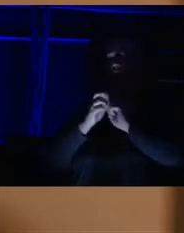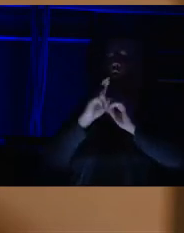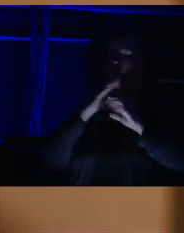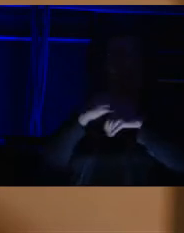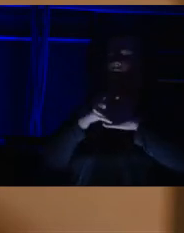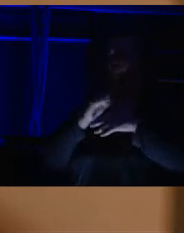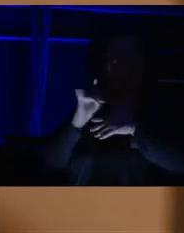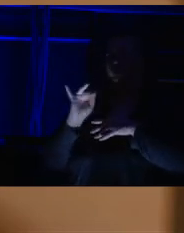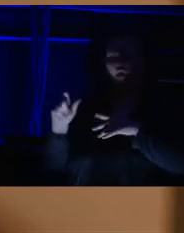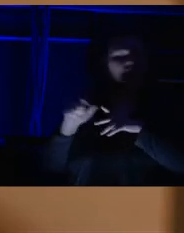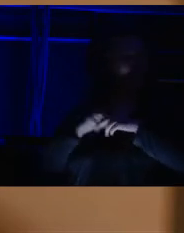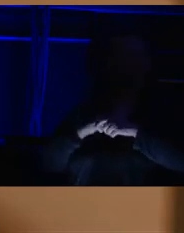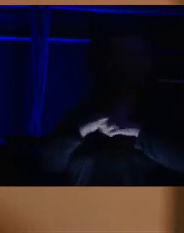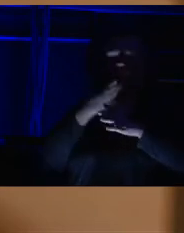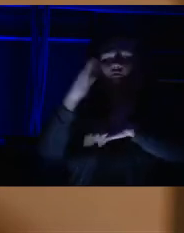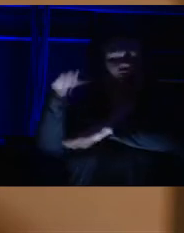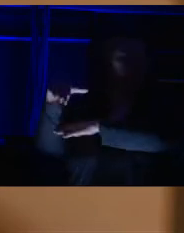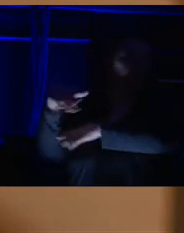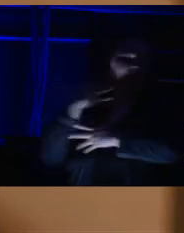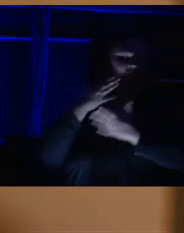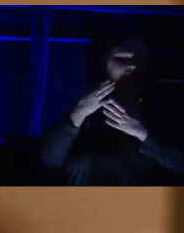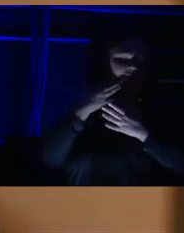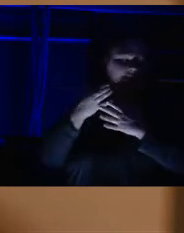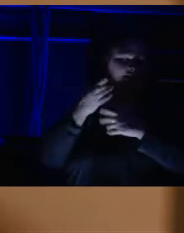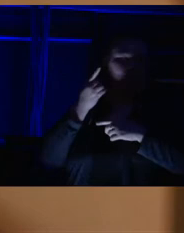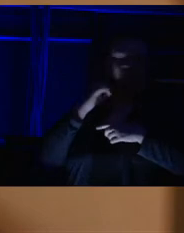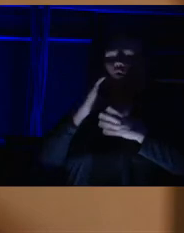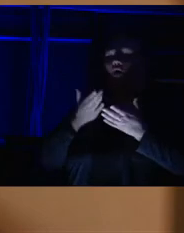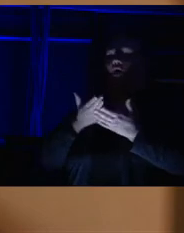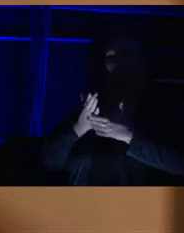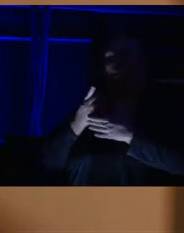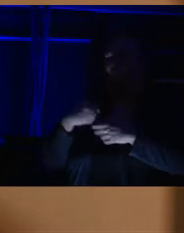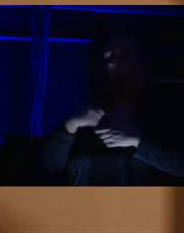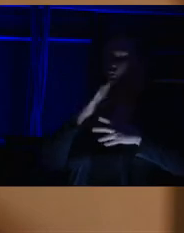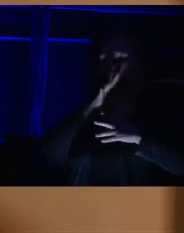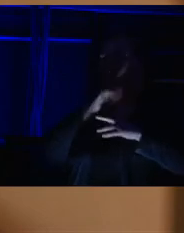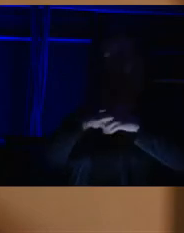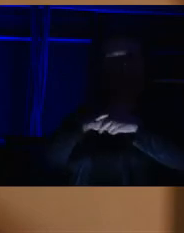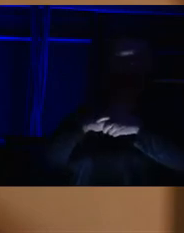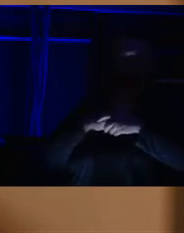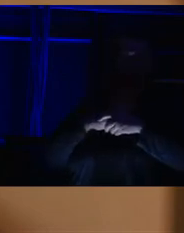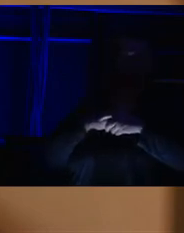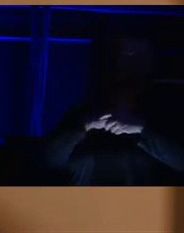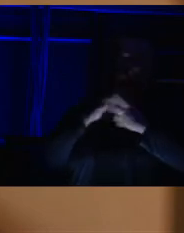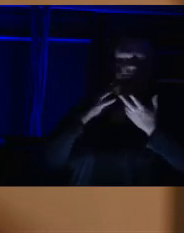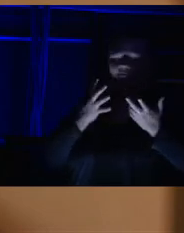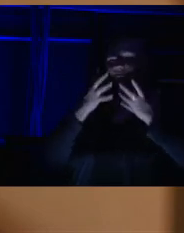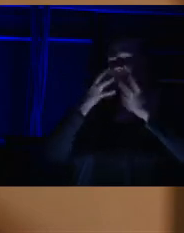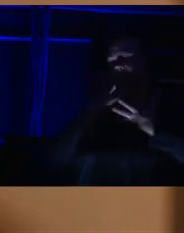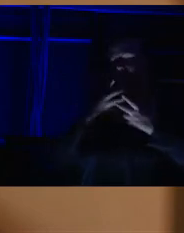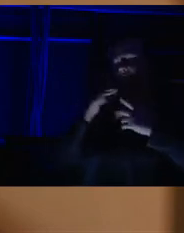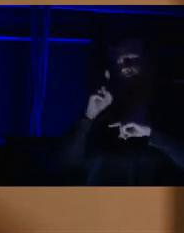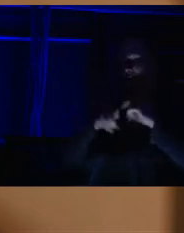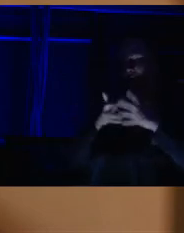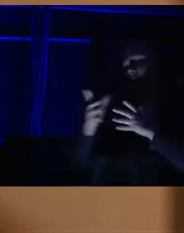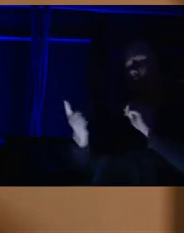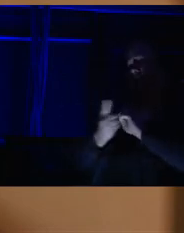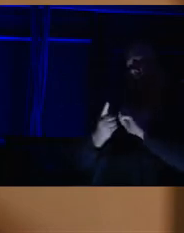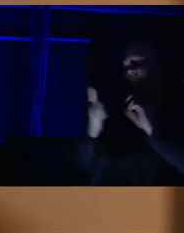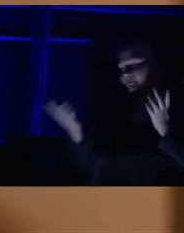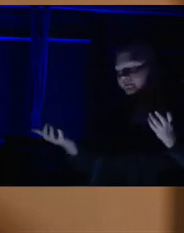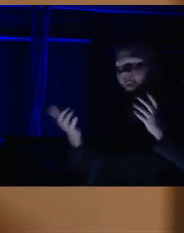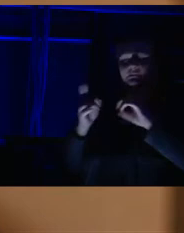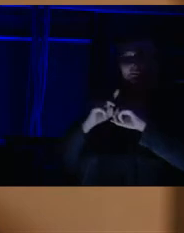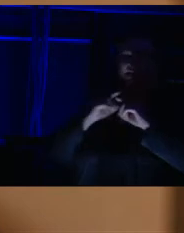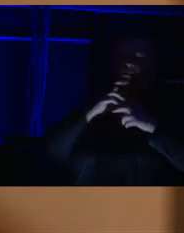virtually, good afternoon, and thank you for allowing me to speak. I regret that I am not able to be there in person, but